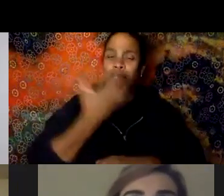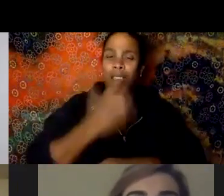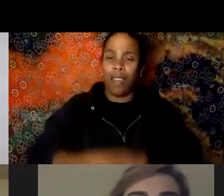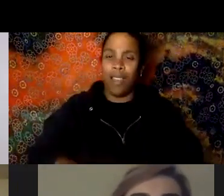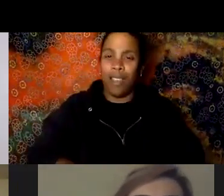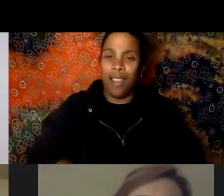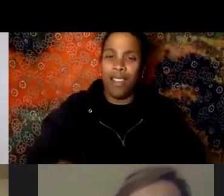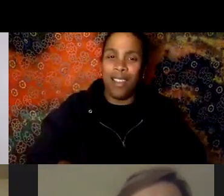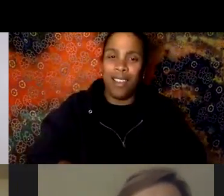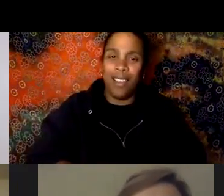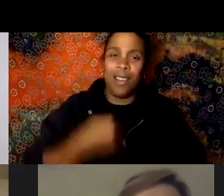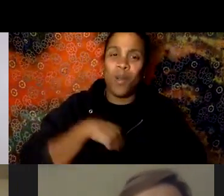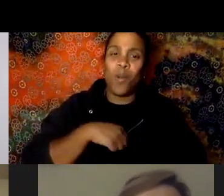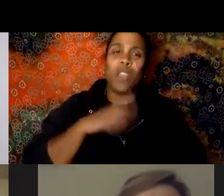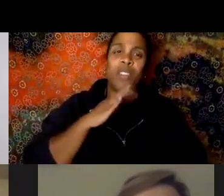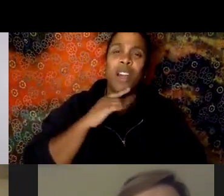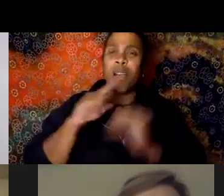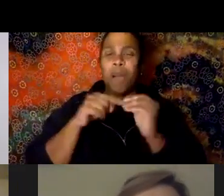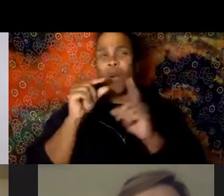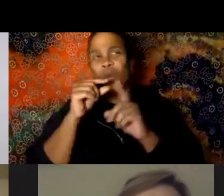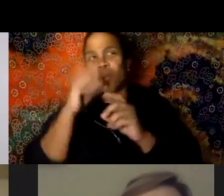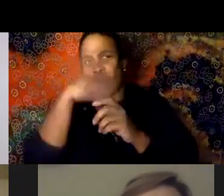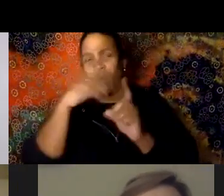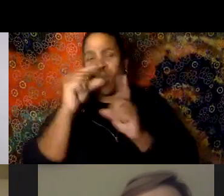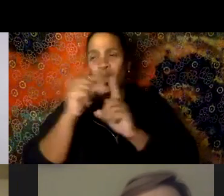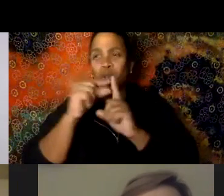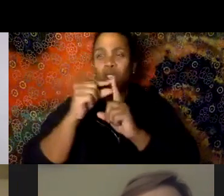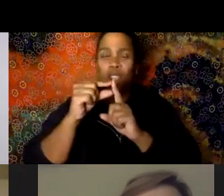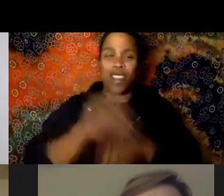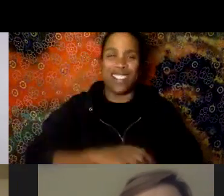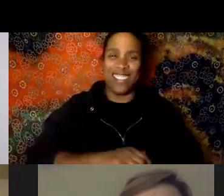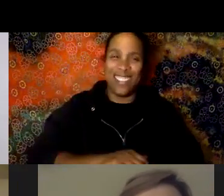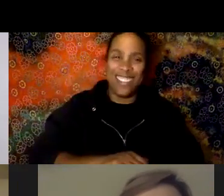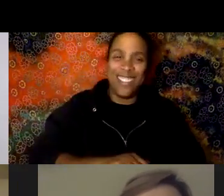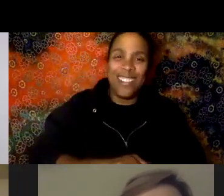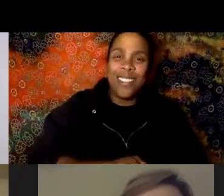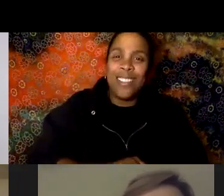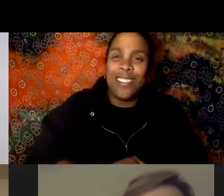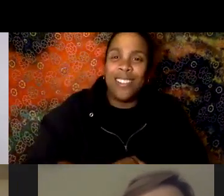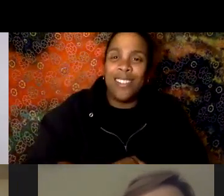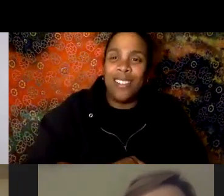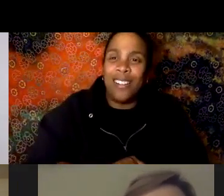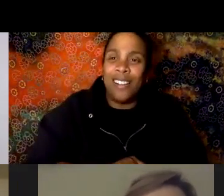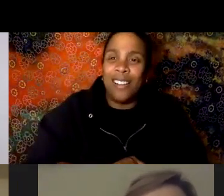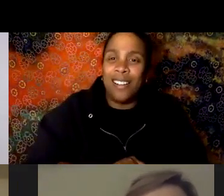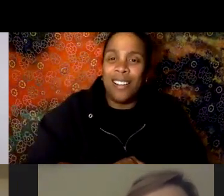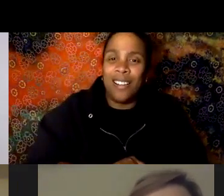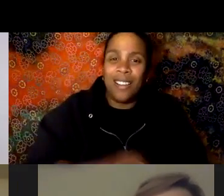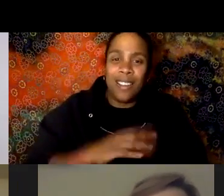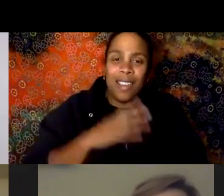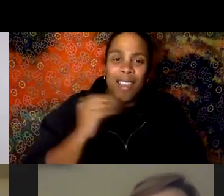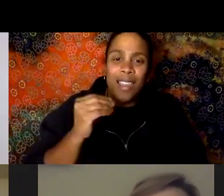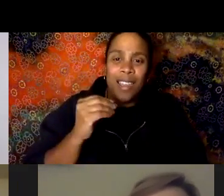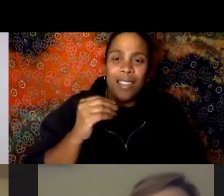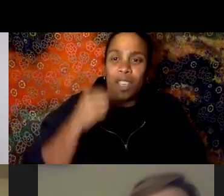We do. We talk a lot and we talk about weird words. At least Sharon is a practitioner, but weird words. And let's see. So Galactic